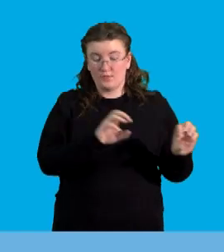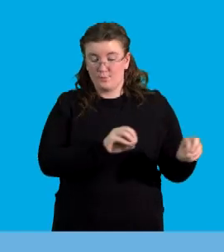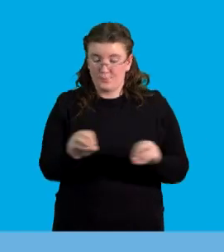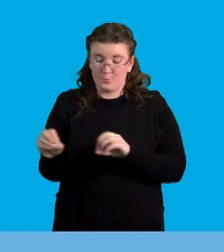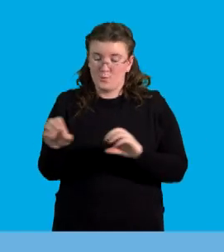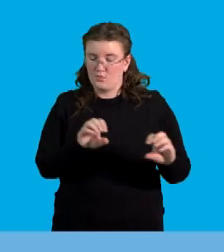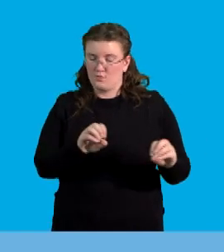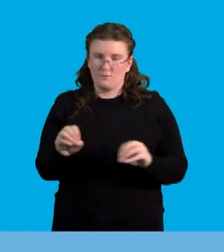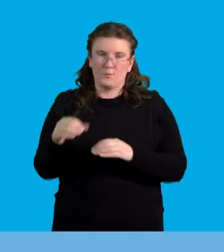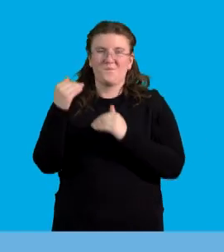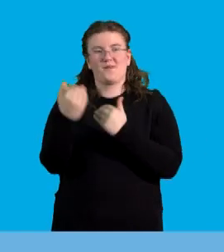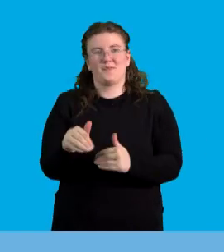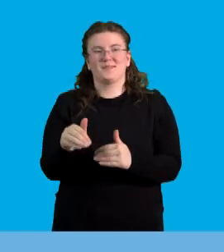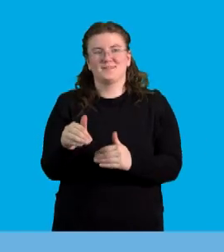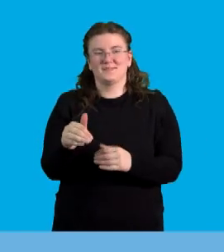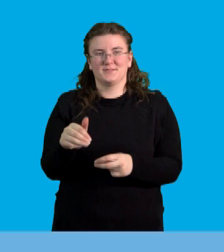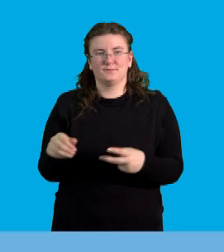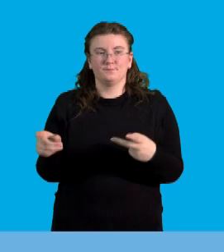It also